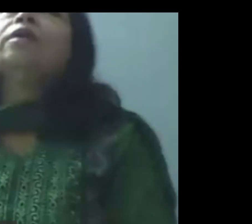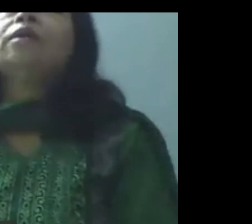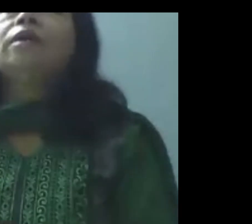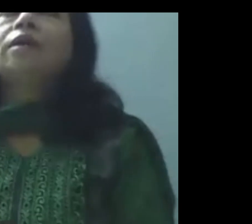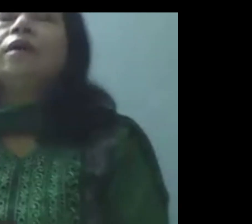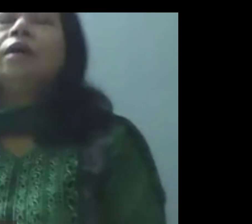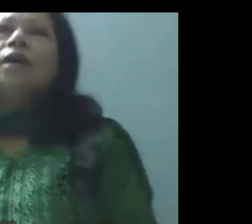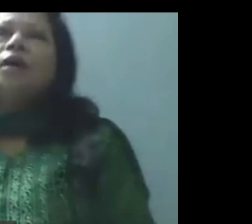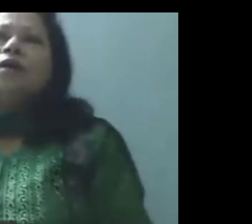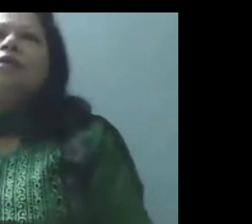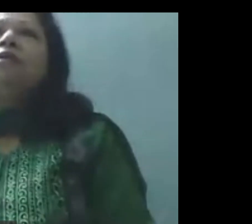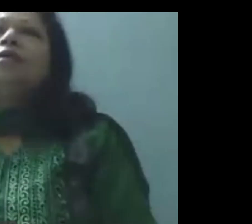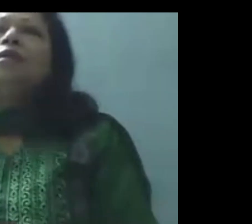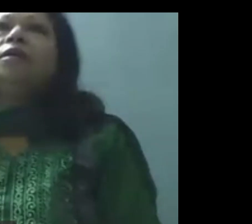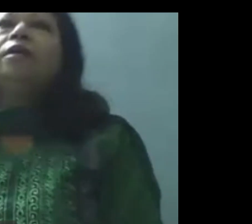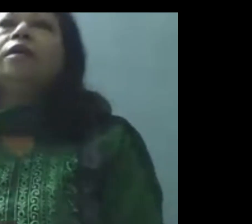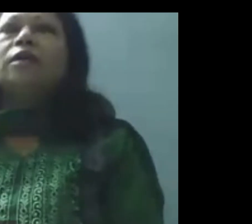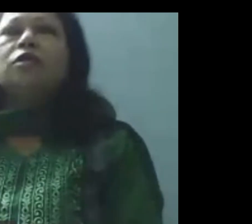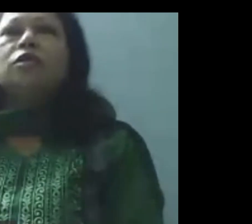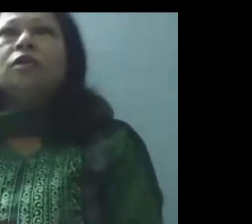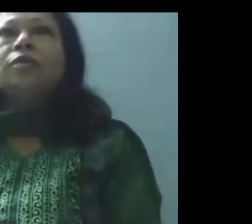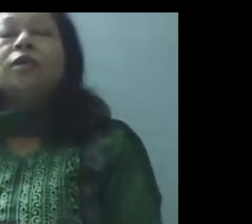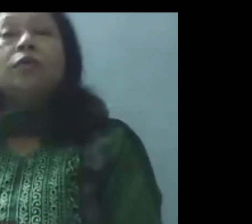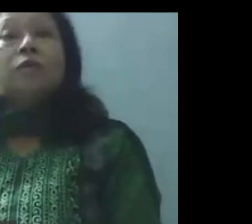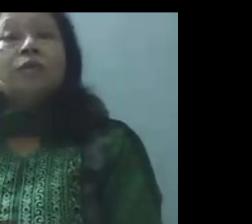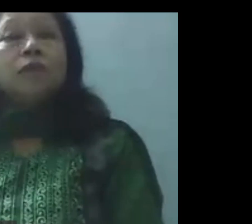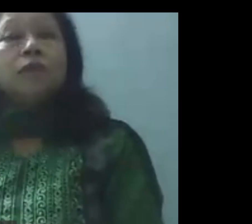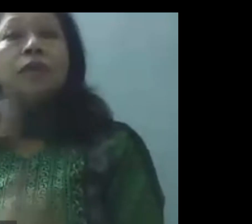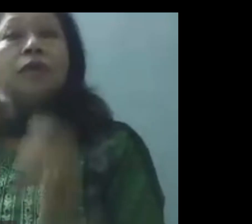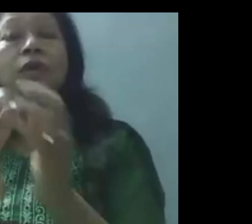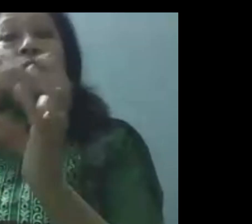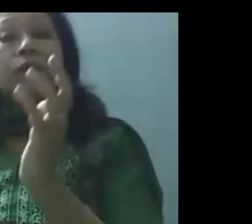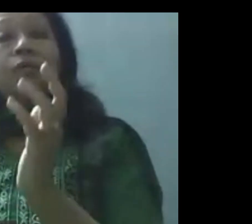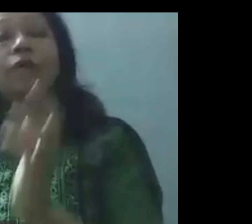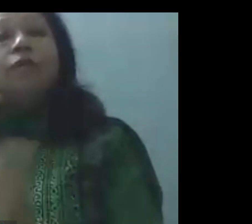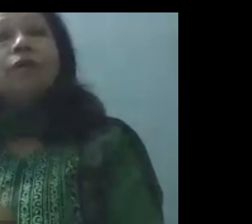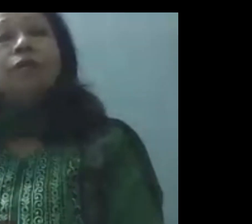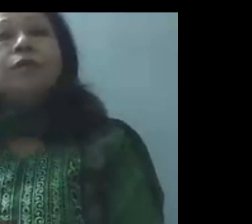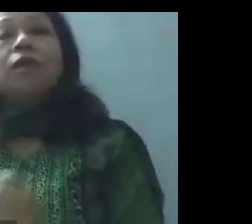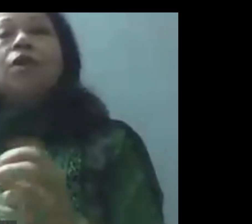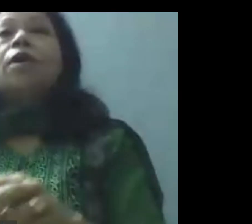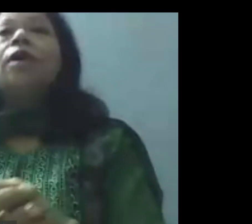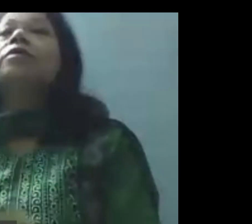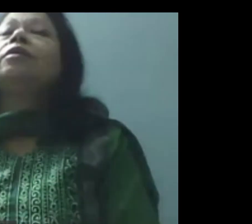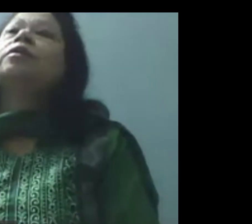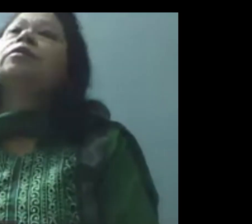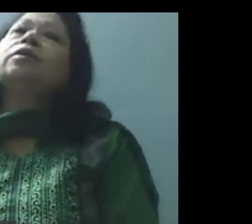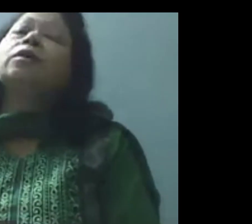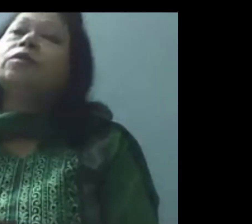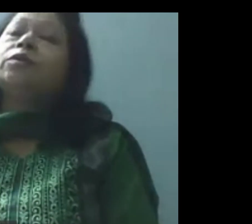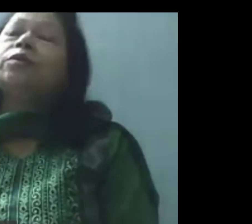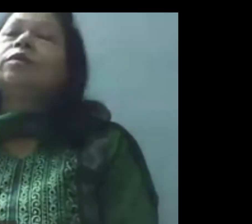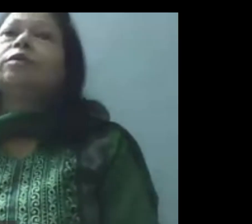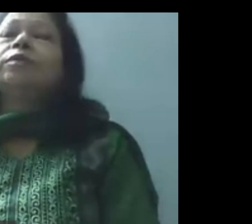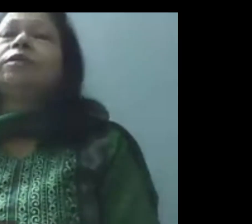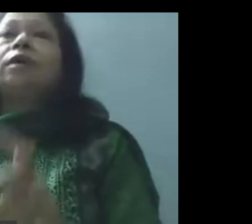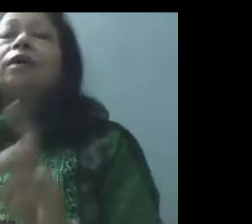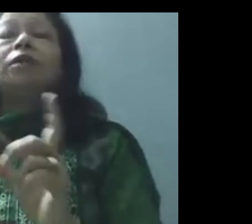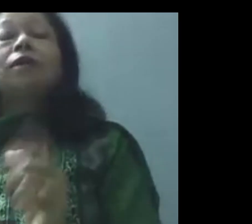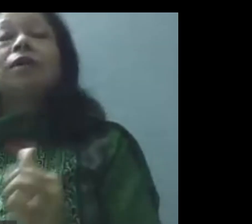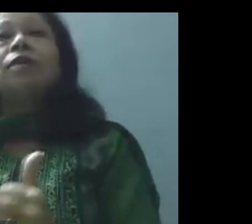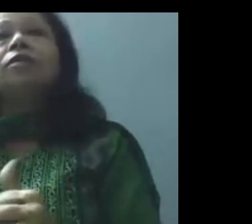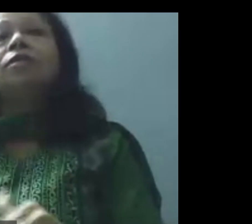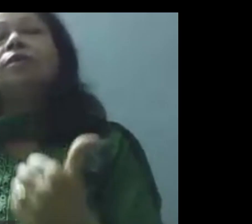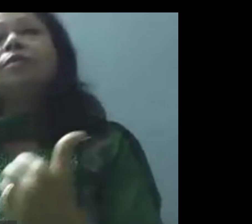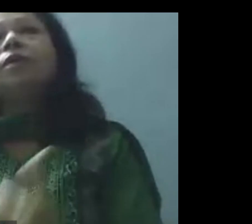in the International Summit of Information Society. I have